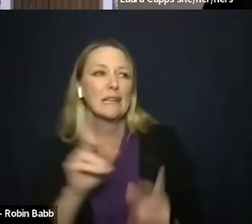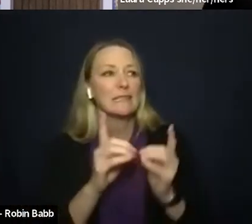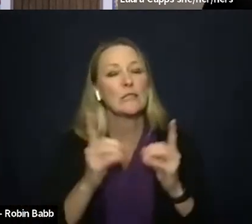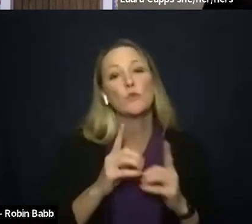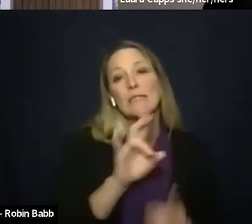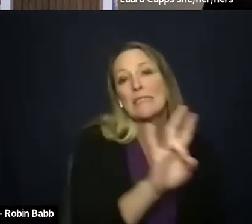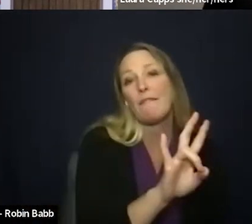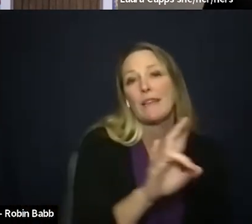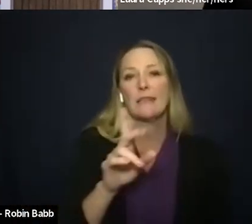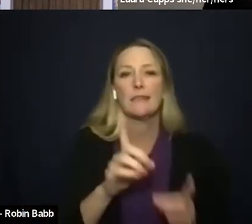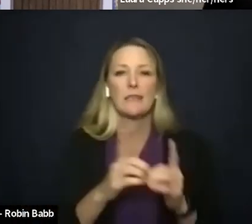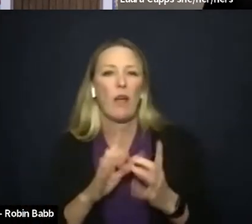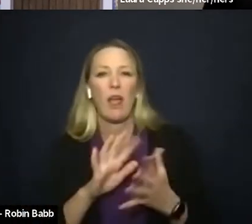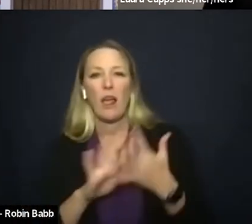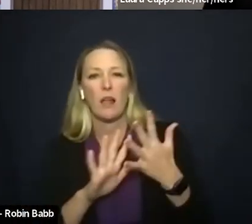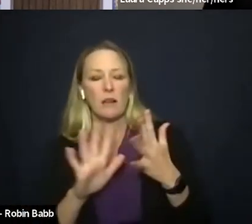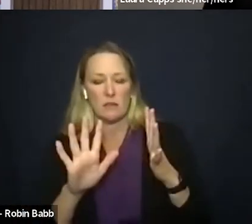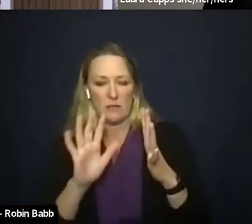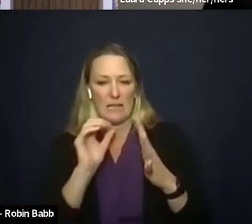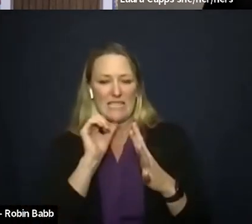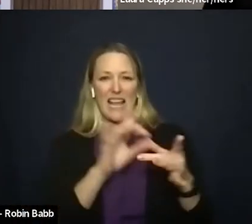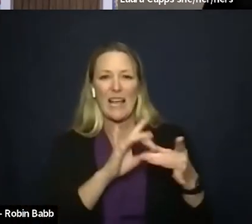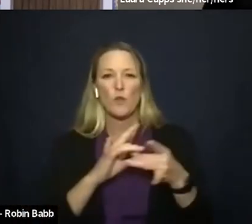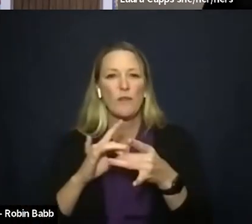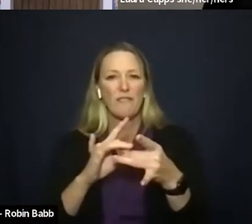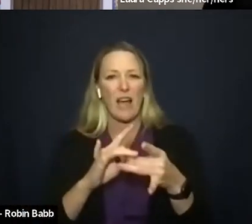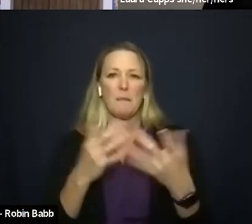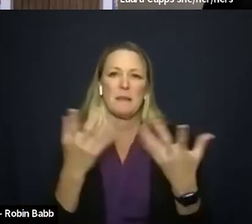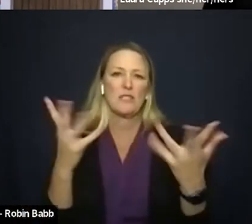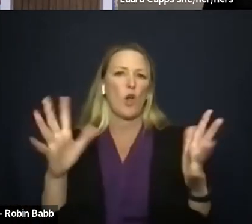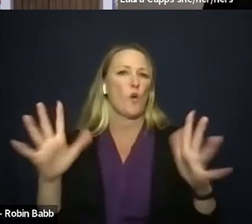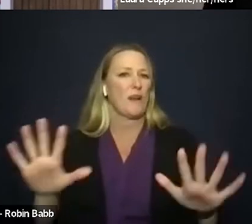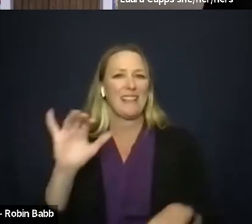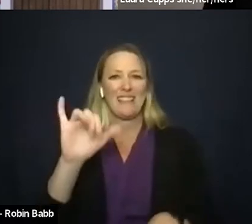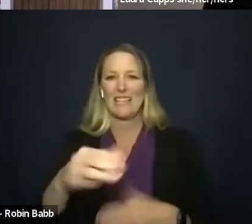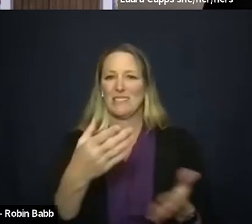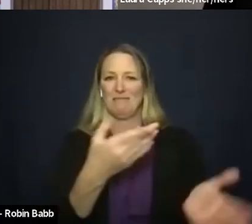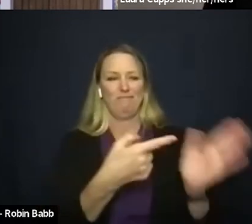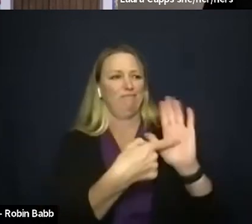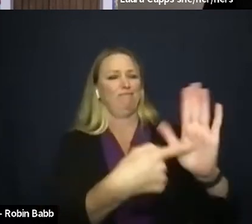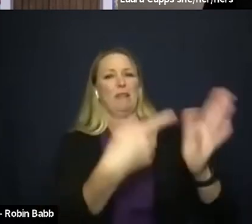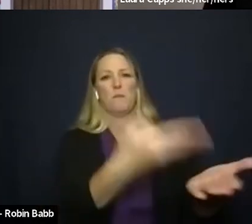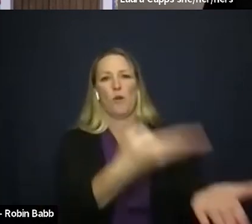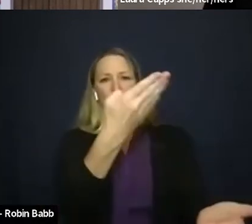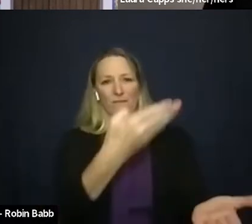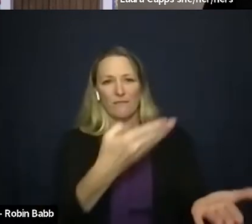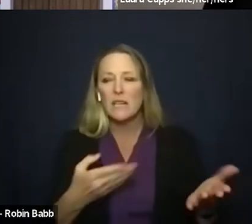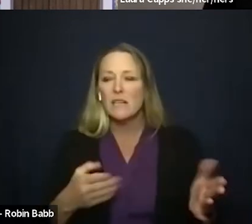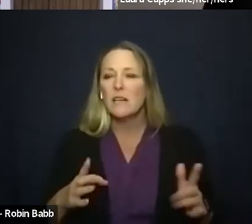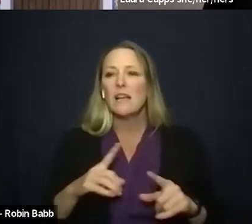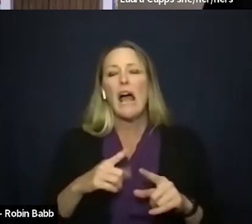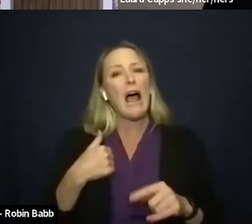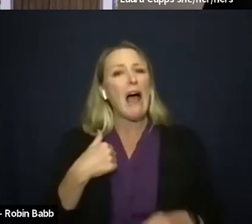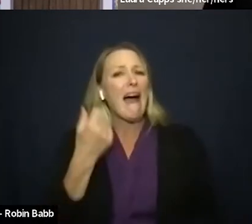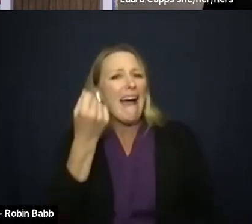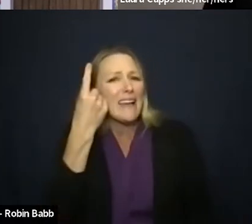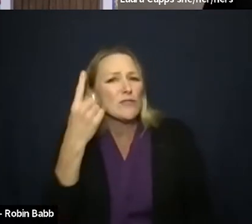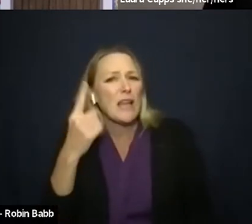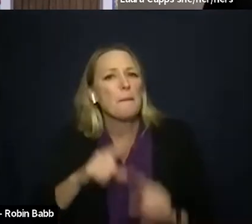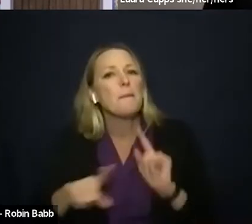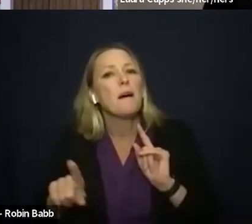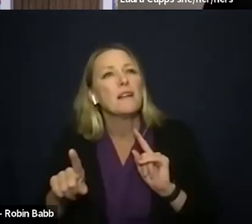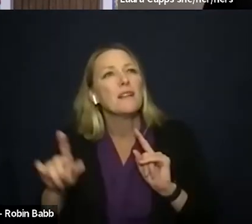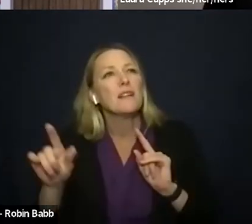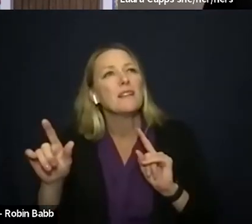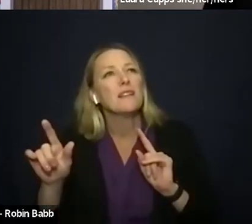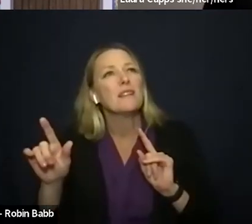now that's already been you know tonight that's already been part of the conversation and i appreciate that but i'm just saying that in the end is this